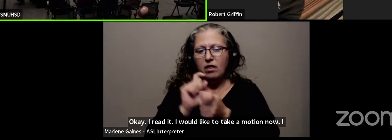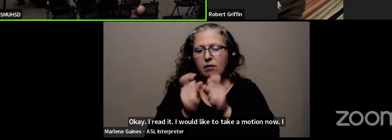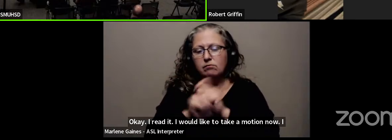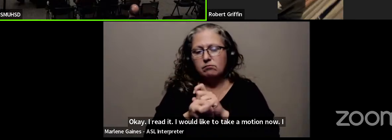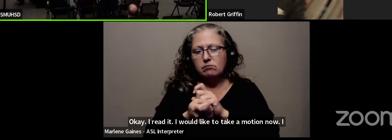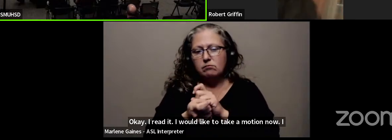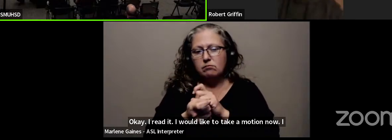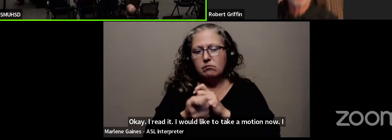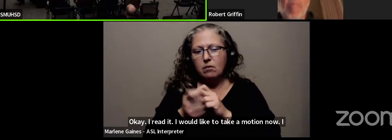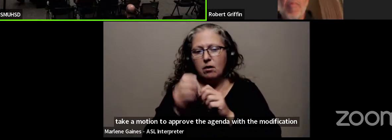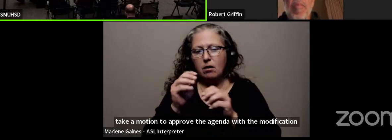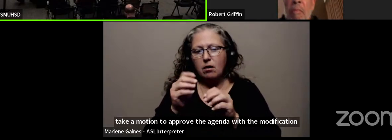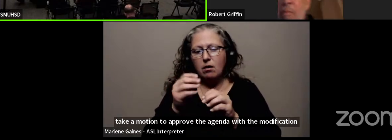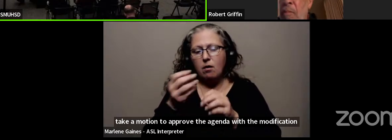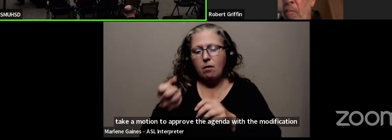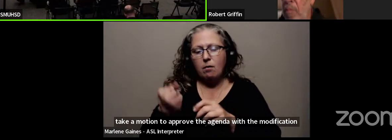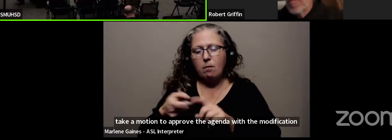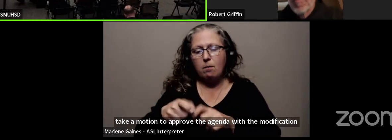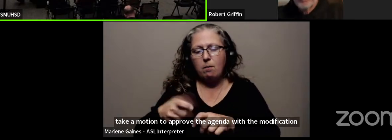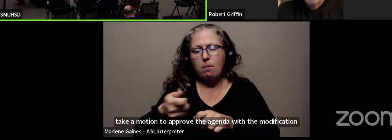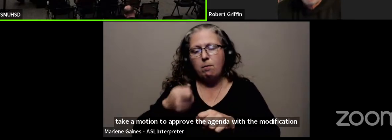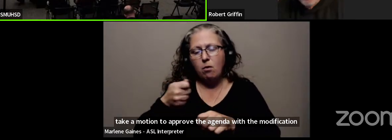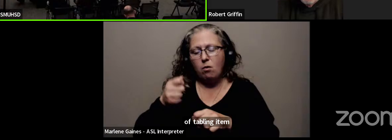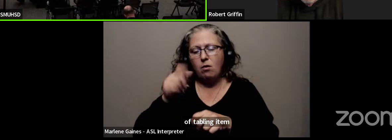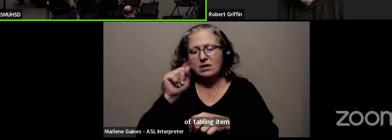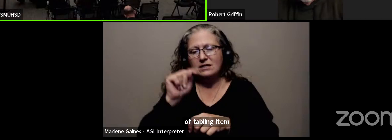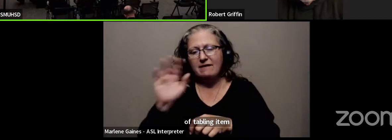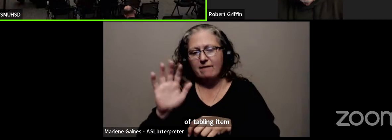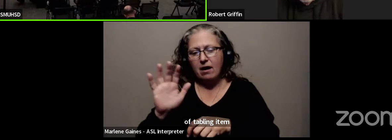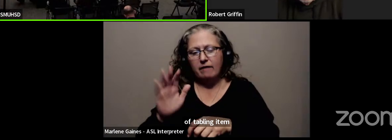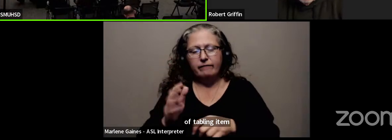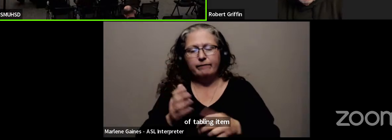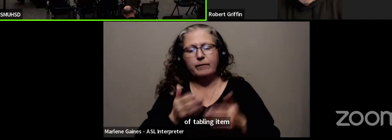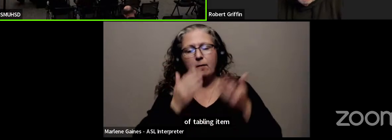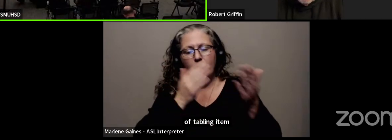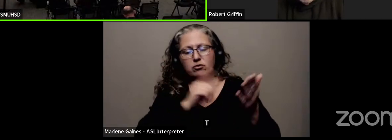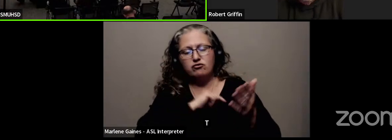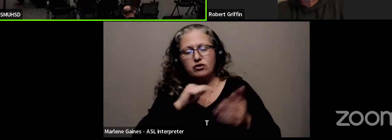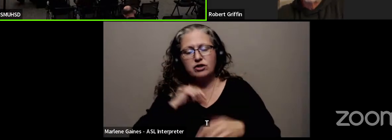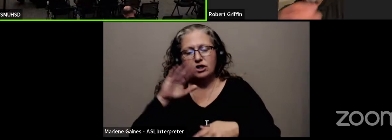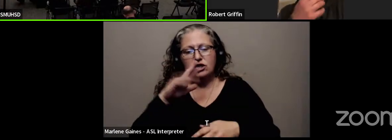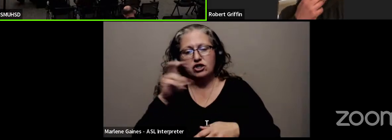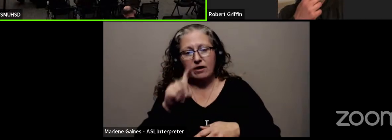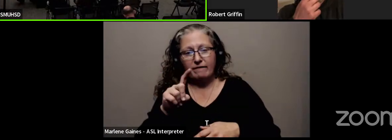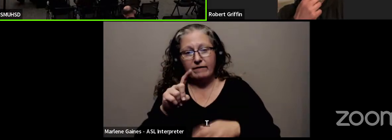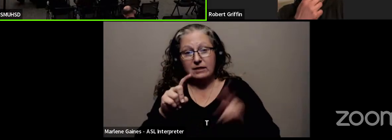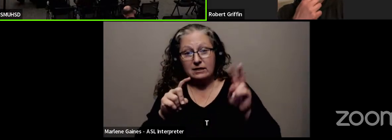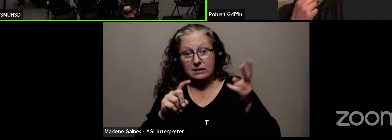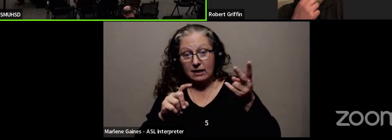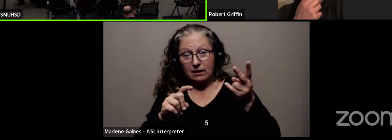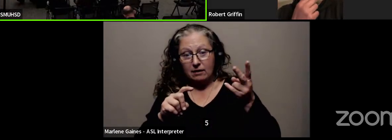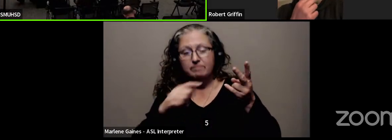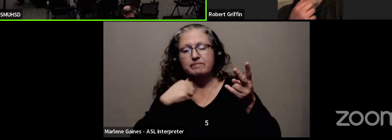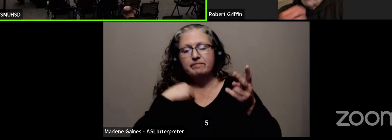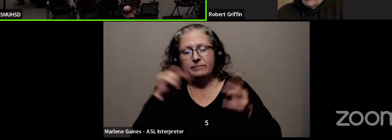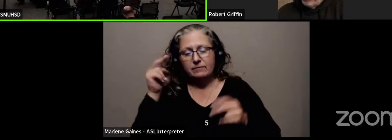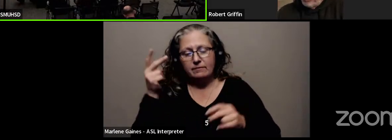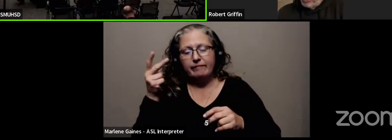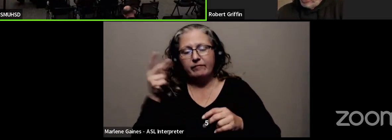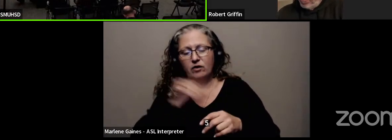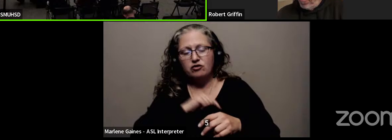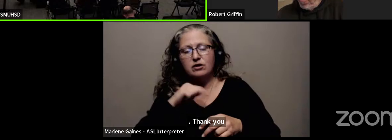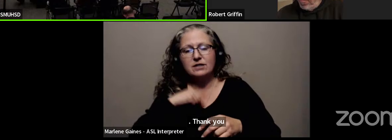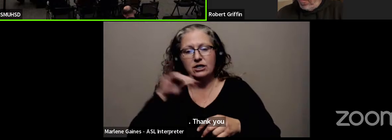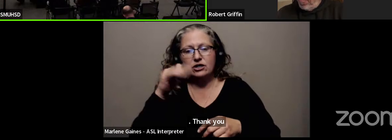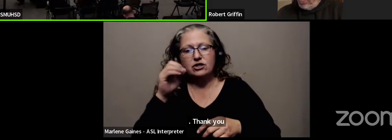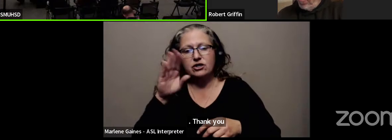tabling item T5. Thank you. Mhm. Okay, motion by trustee Chavez. Can I get a second? I will second. And second by